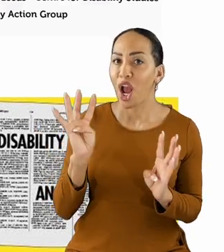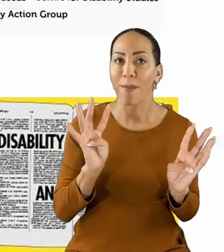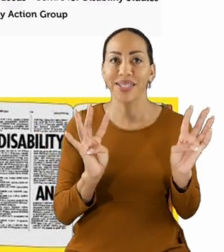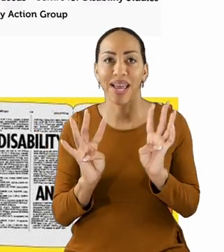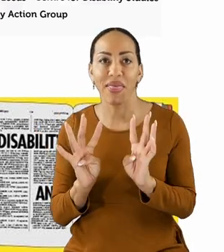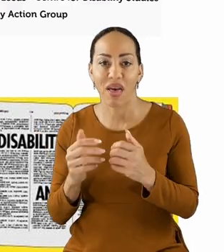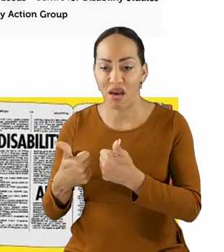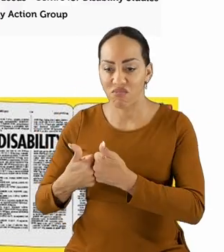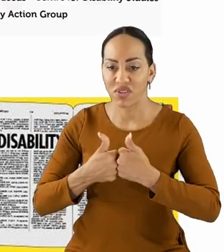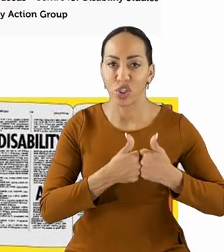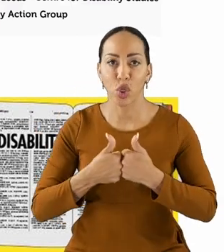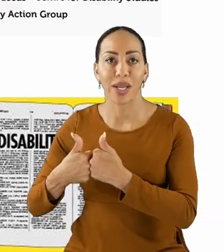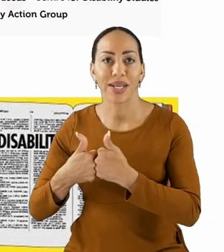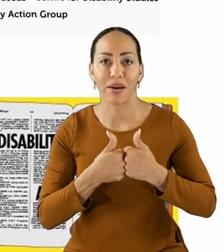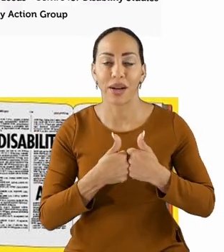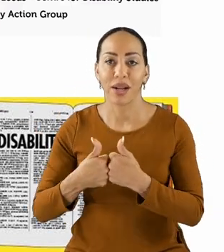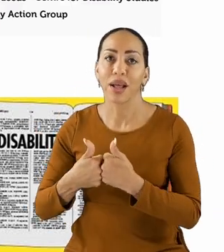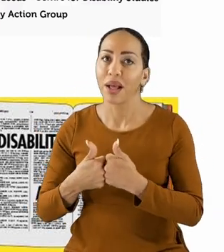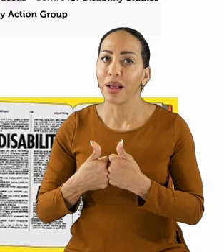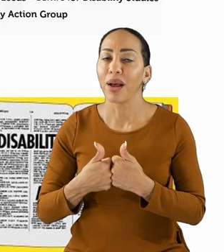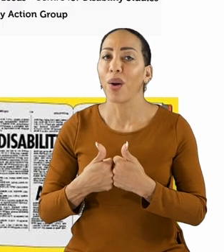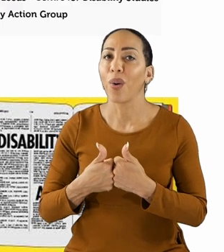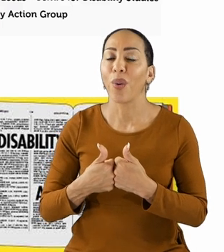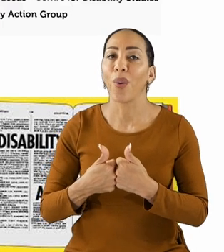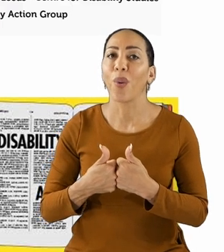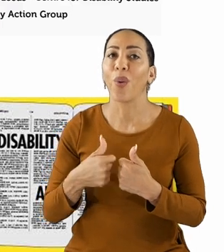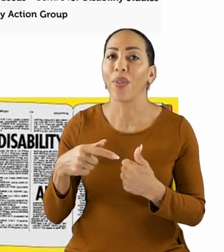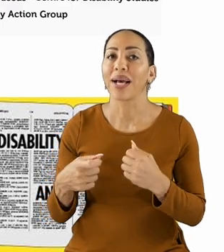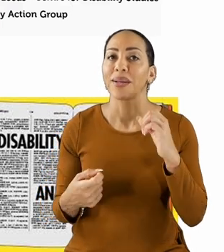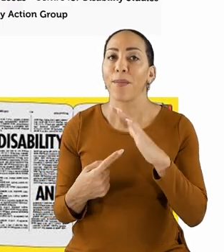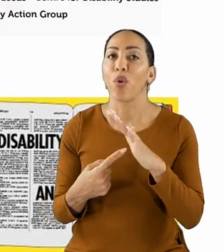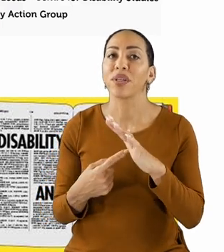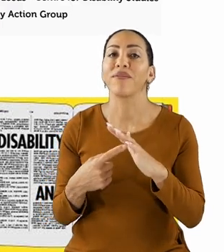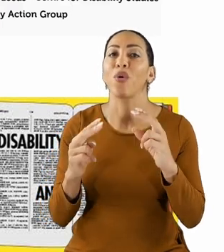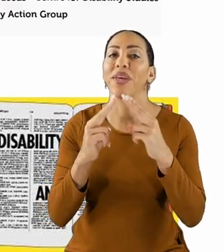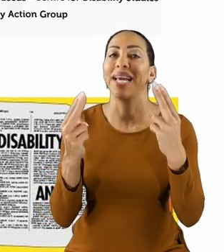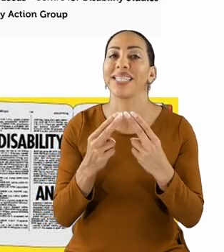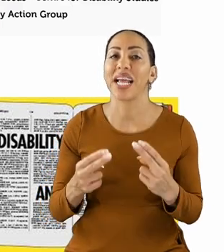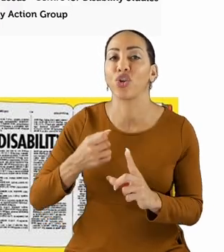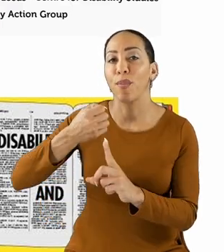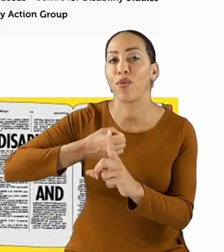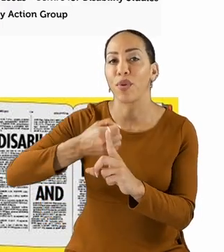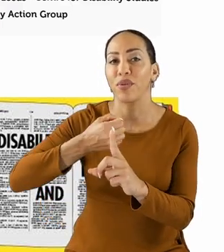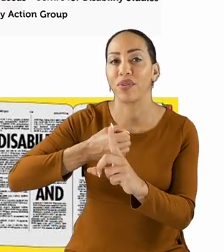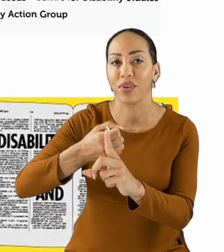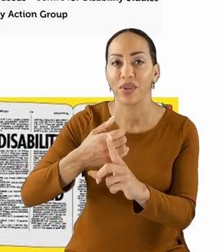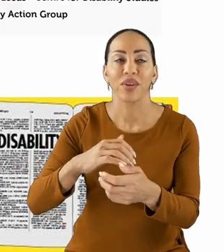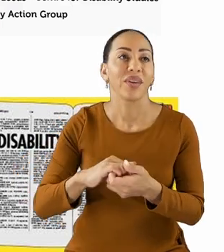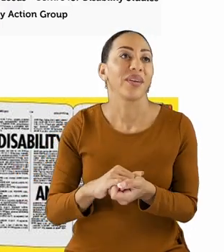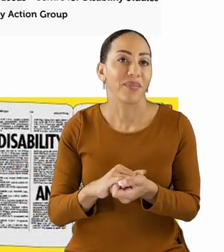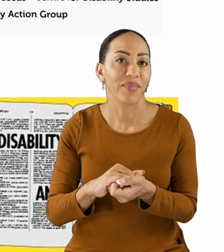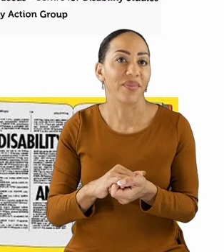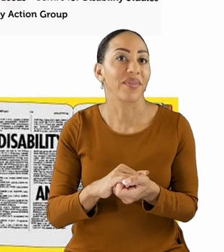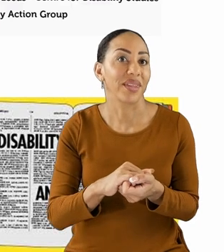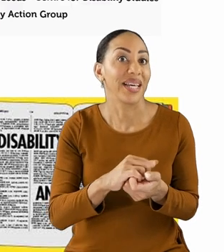perhaps the most important point about the international disability movement, and brings in disability arts to